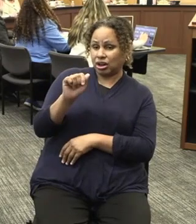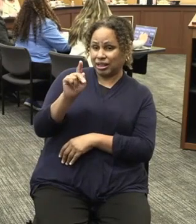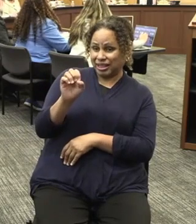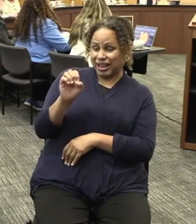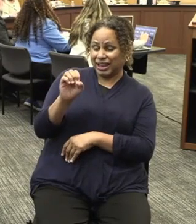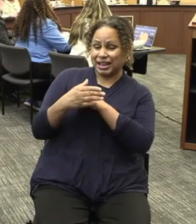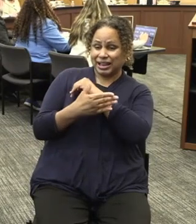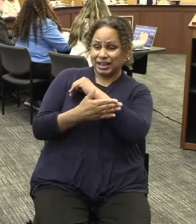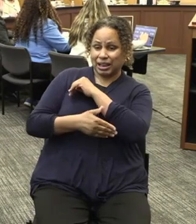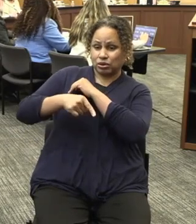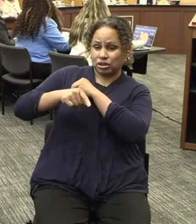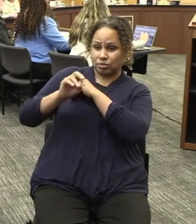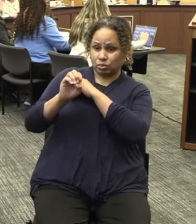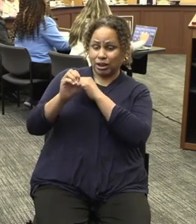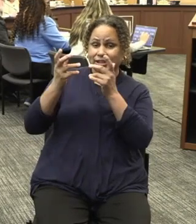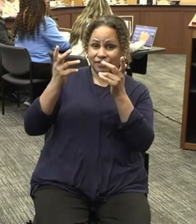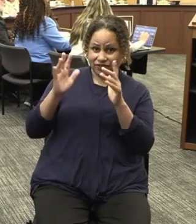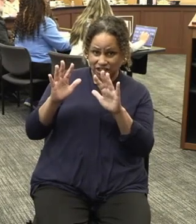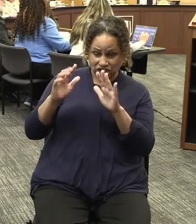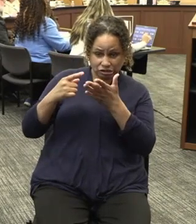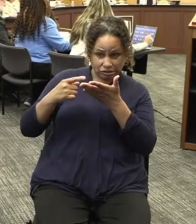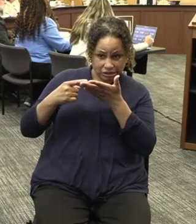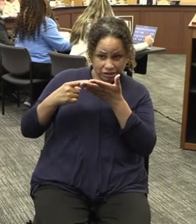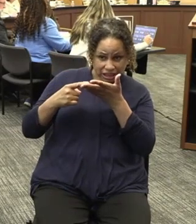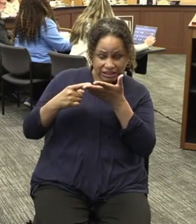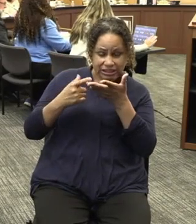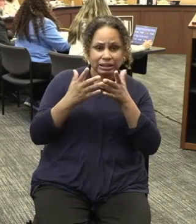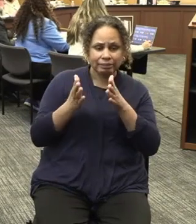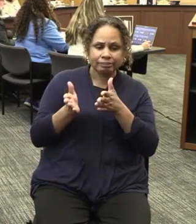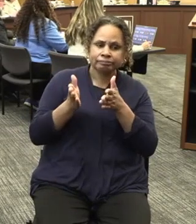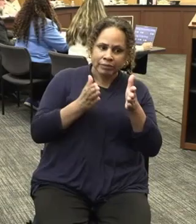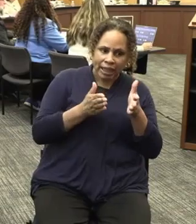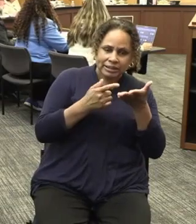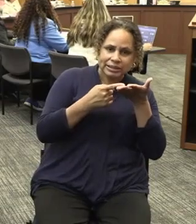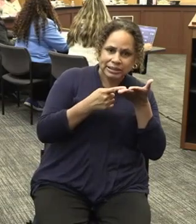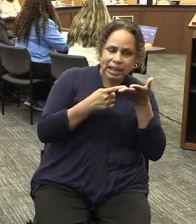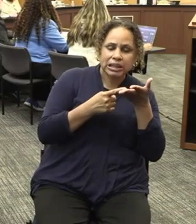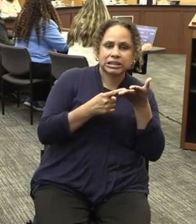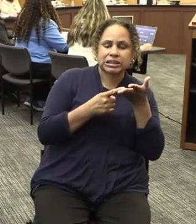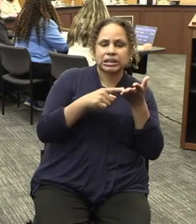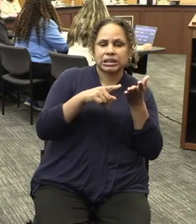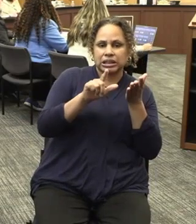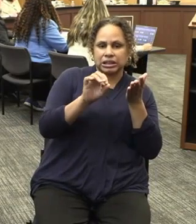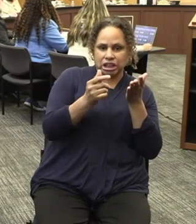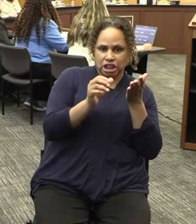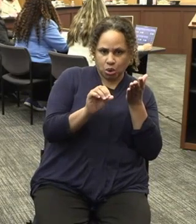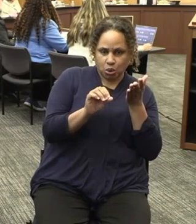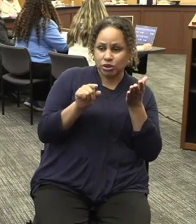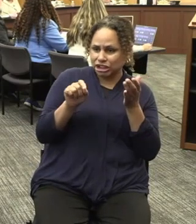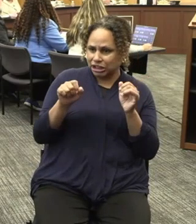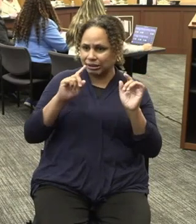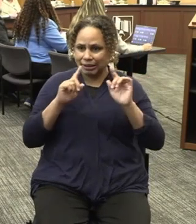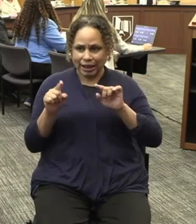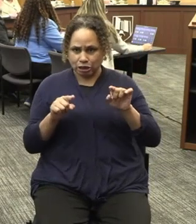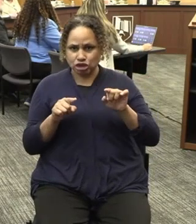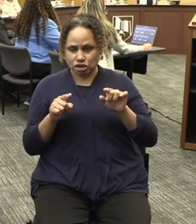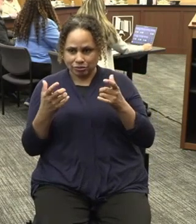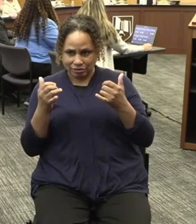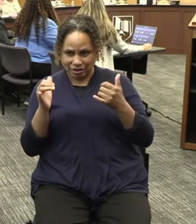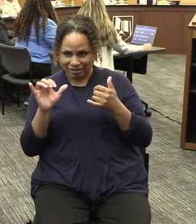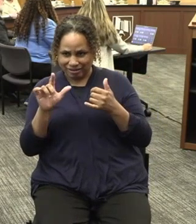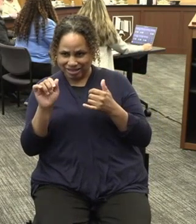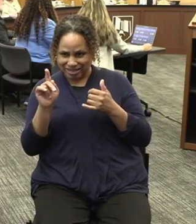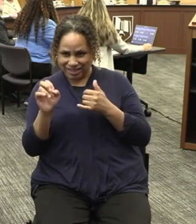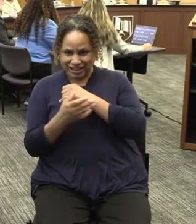that first. To get into discussion of logos is not part of this. Yeah, it agenda. is. It's not part of this. Under Lake County. Right, and I answered. She can answer the Lake County So Press what- one, but